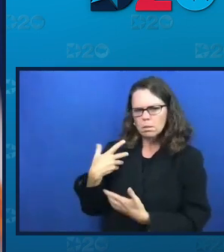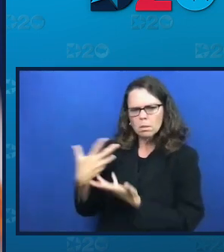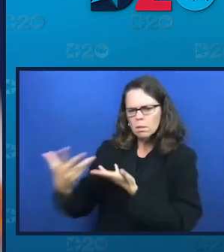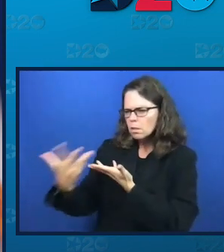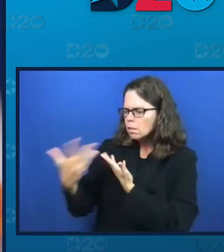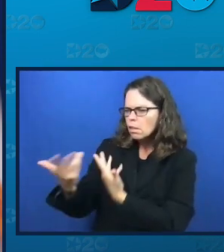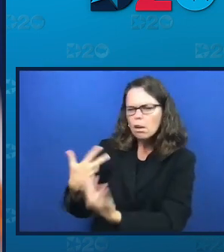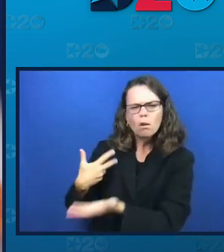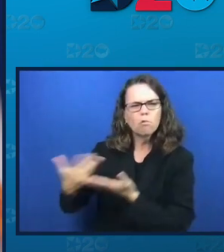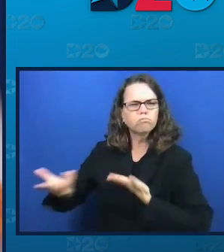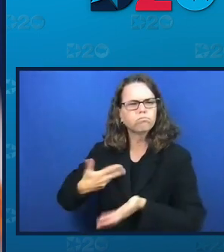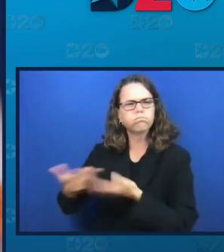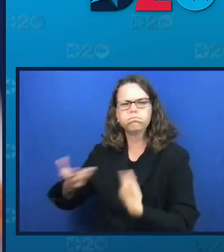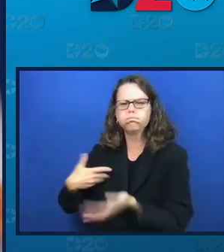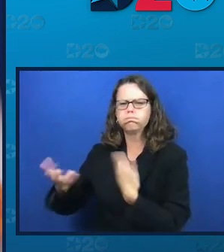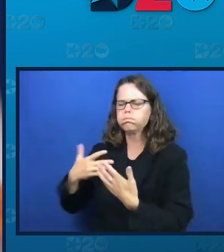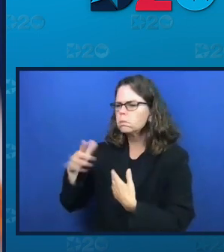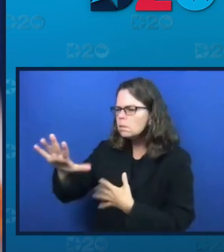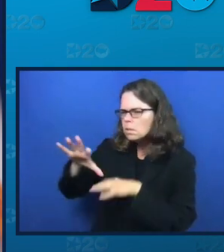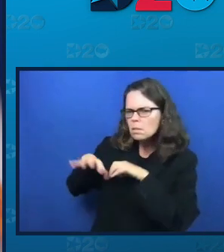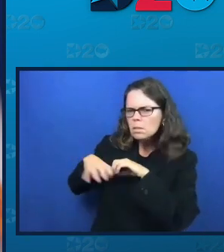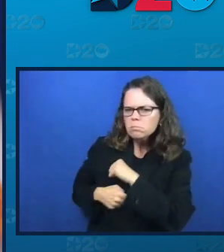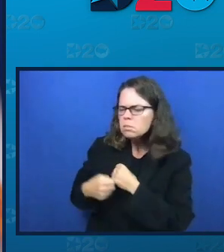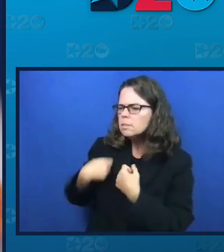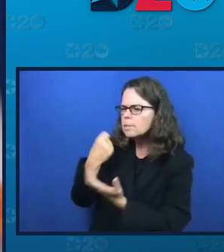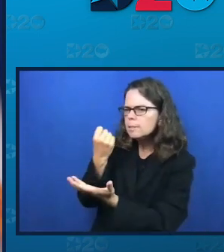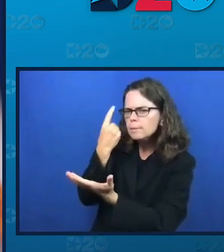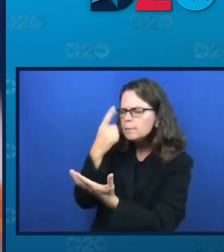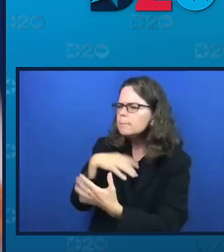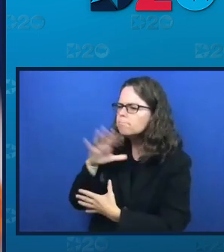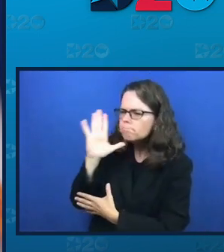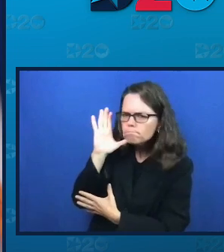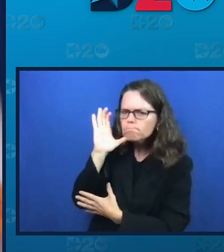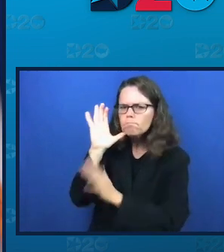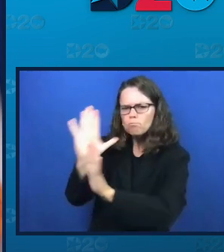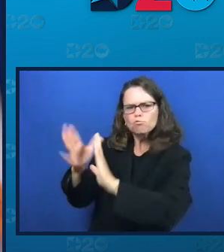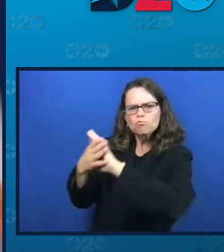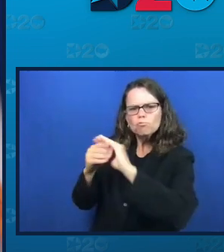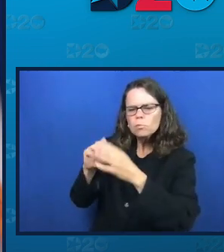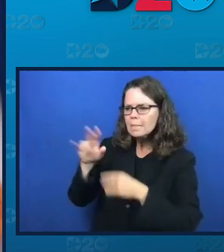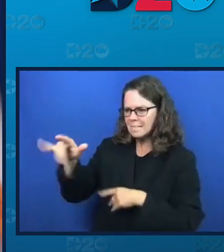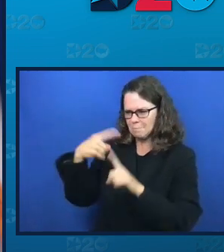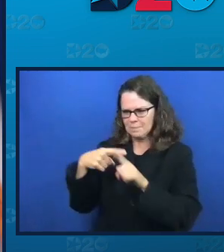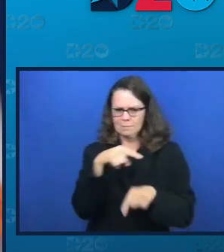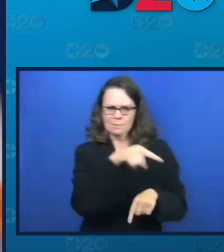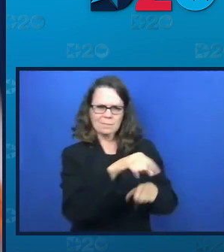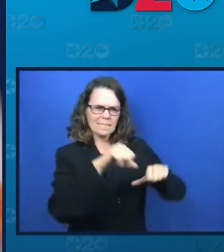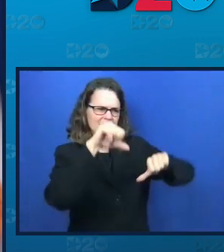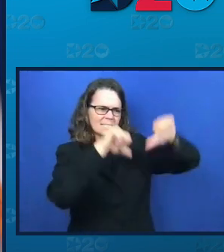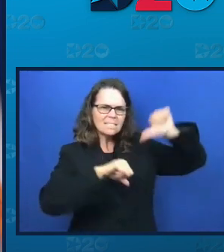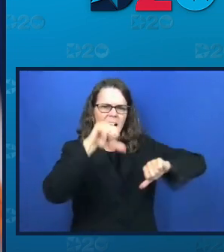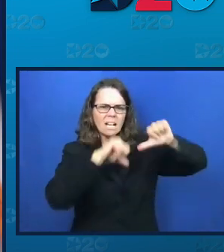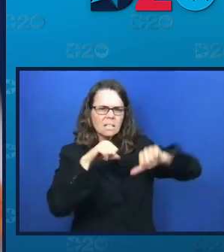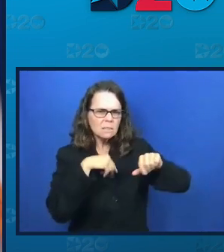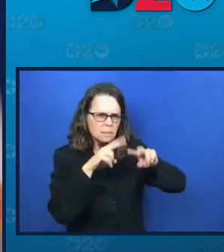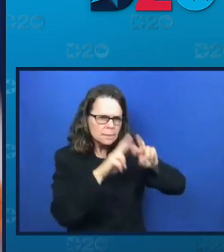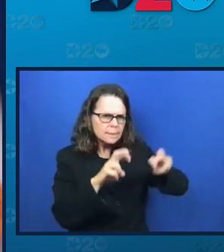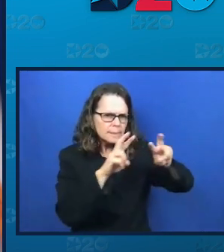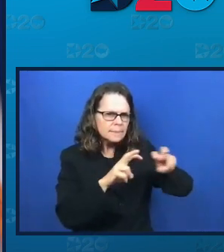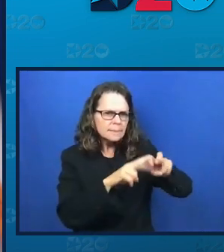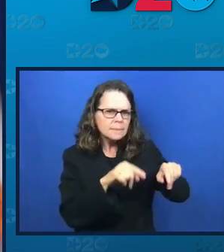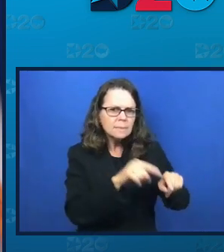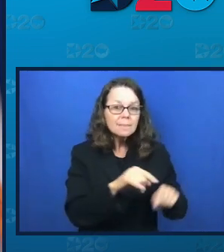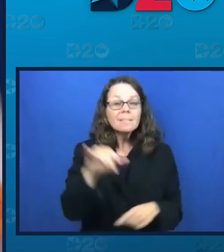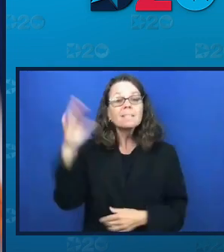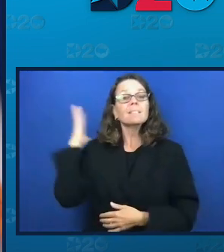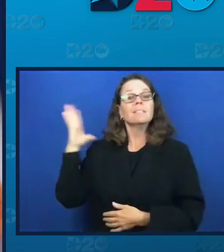questions, letting science guide his way, just as he did when managing the Ebola crisis. And 6 years ago, when Joe